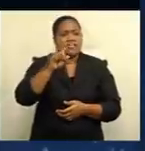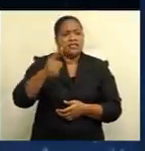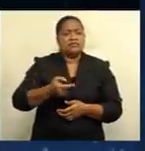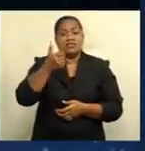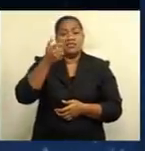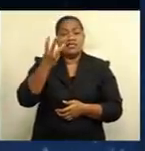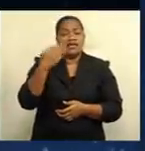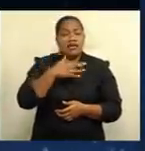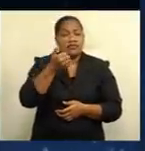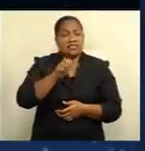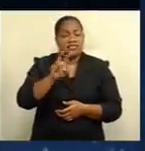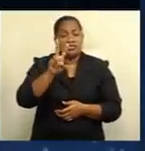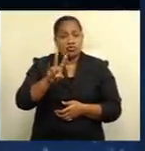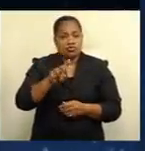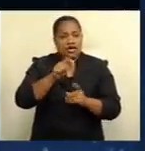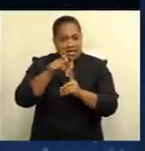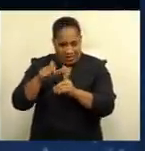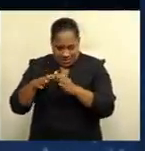13,362 active cases with